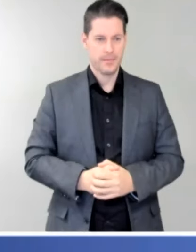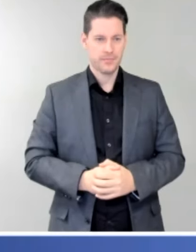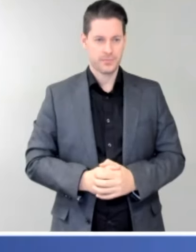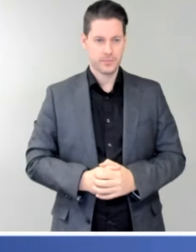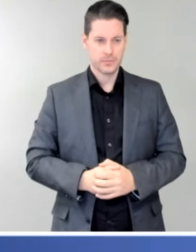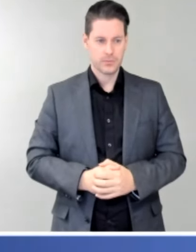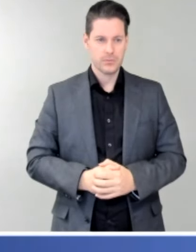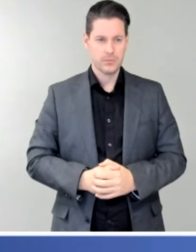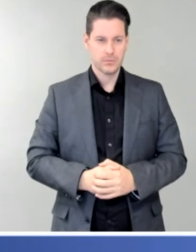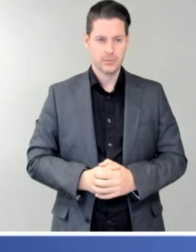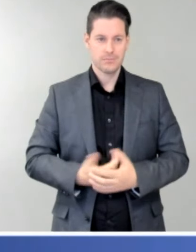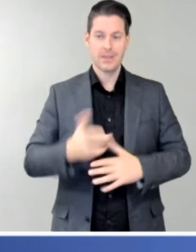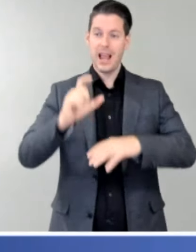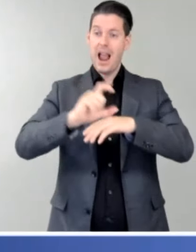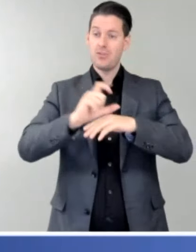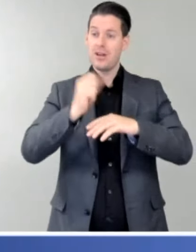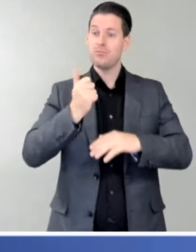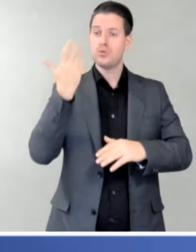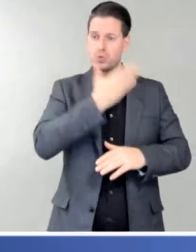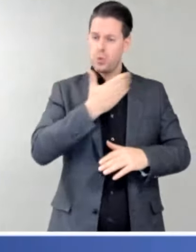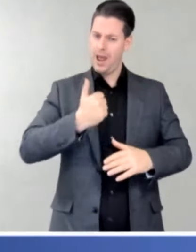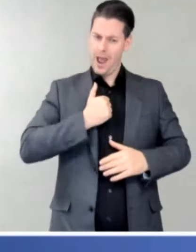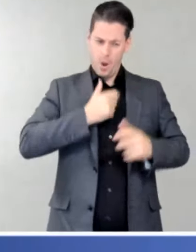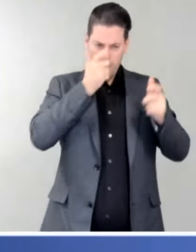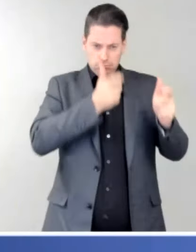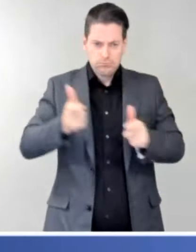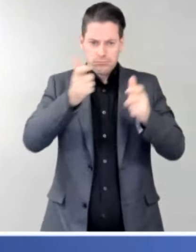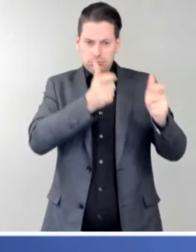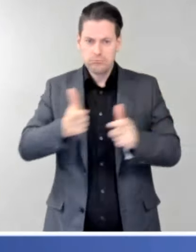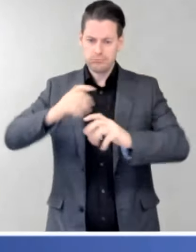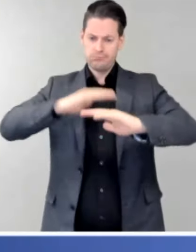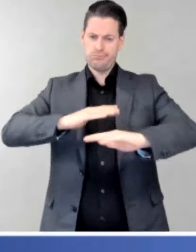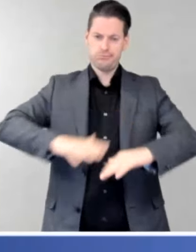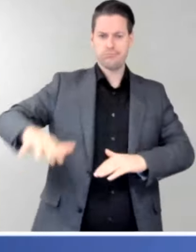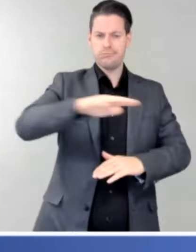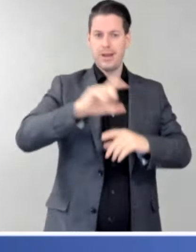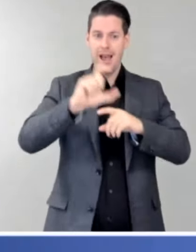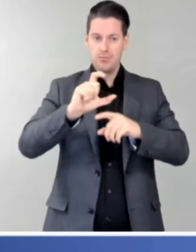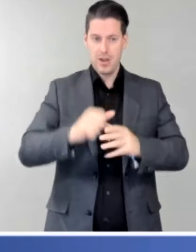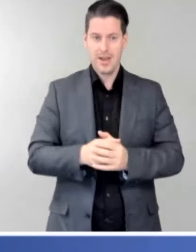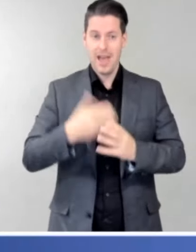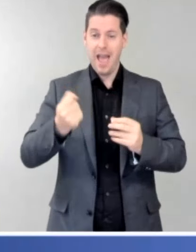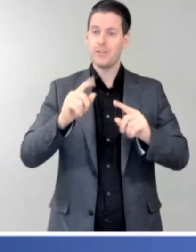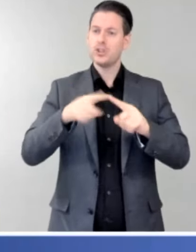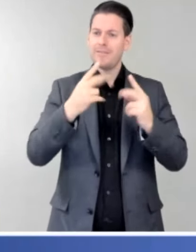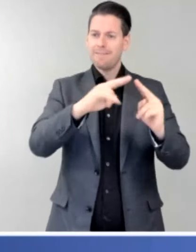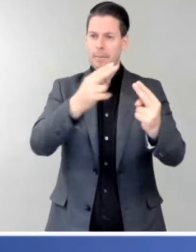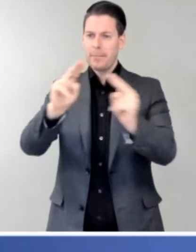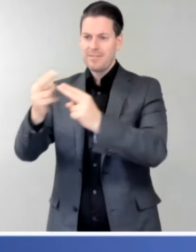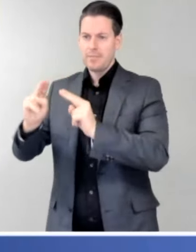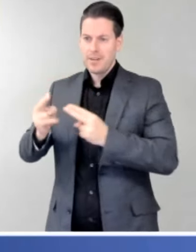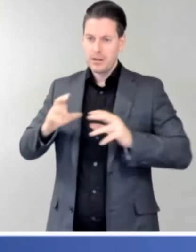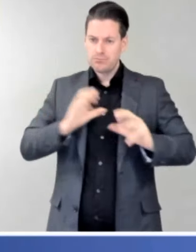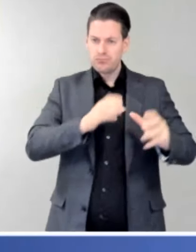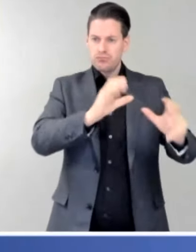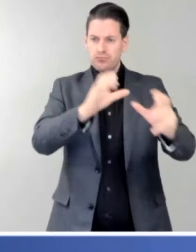are the traditional custodians of Canberra and the region. You may not be aware that the Ngunnawal Nation is made up of several family groups and not just individuals who represent this